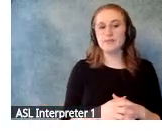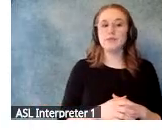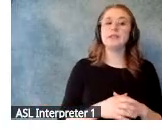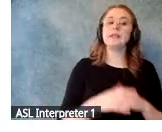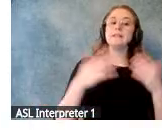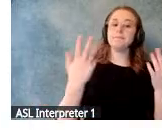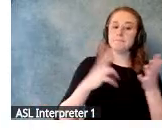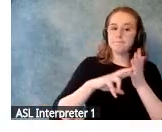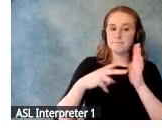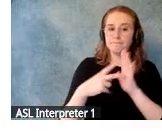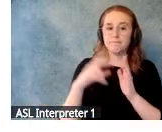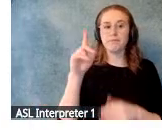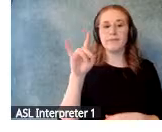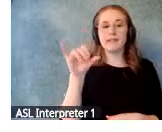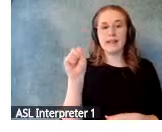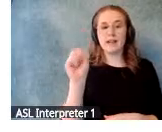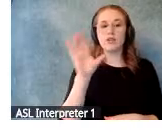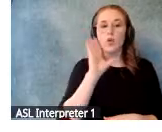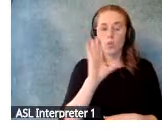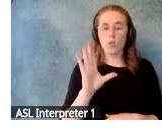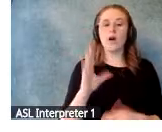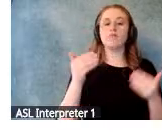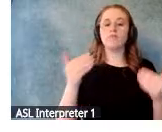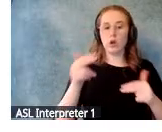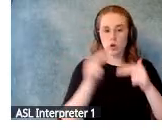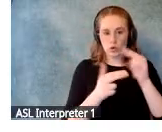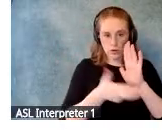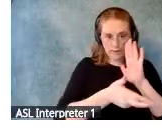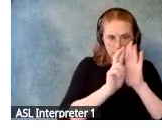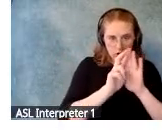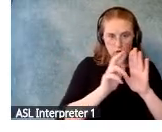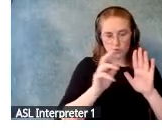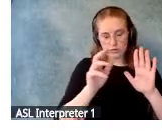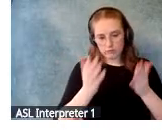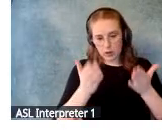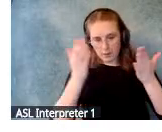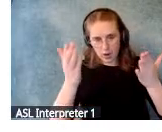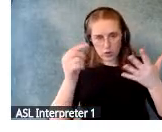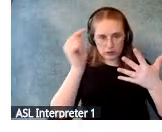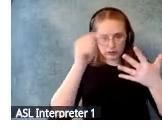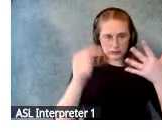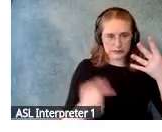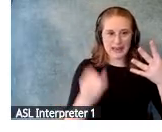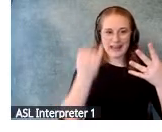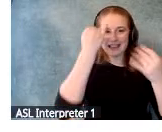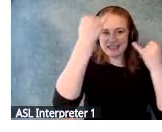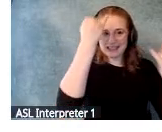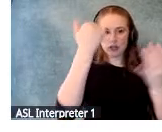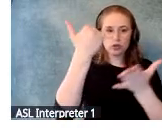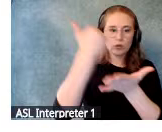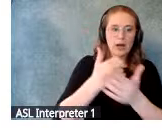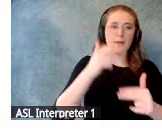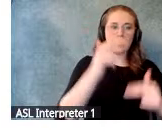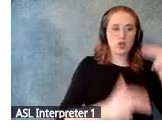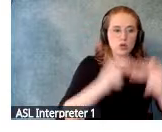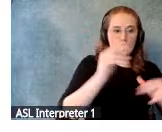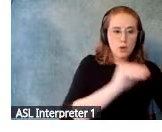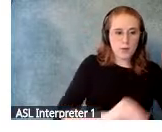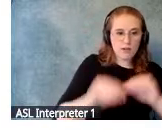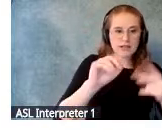the DEIS will undertake a construction review and propose measures to ensure construction and